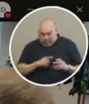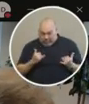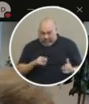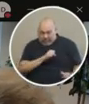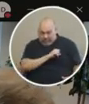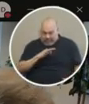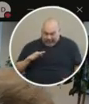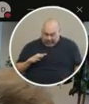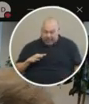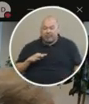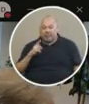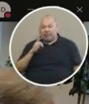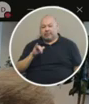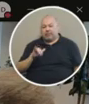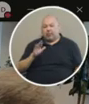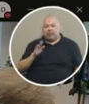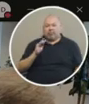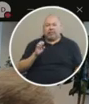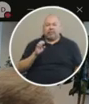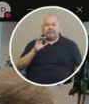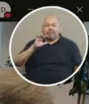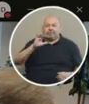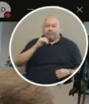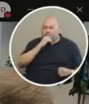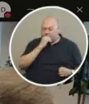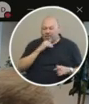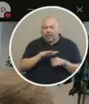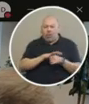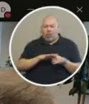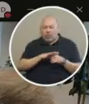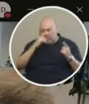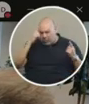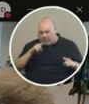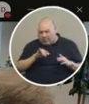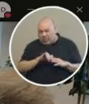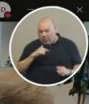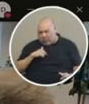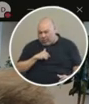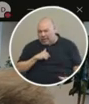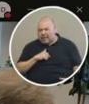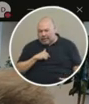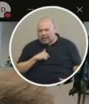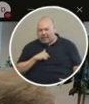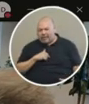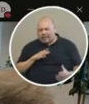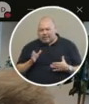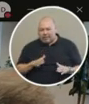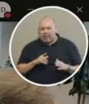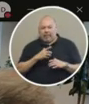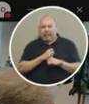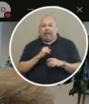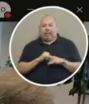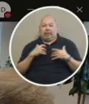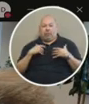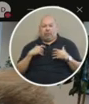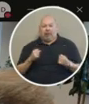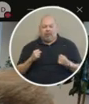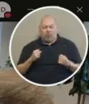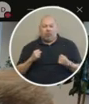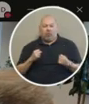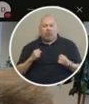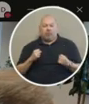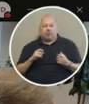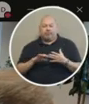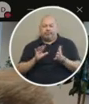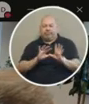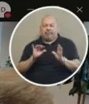staff, because that's going to be a interlocal agreement, we plan on attempting to try to get that recovered in what